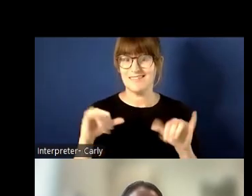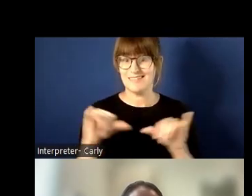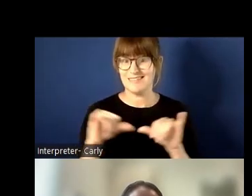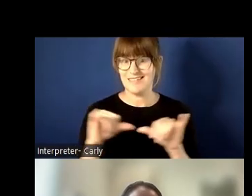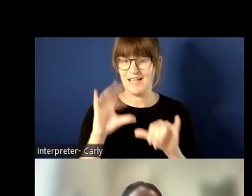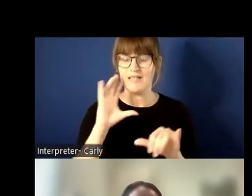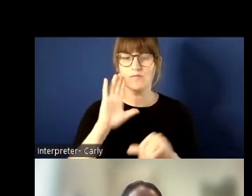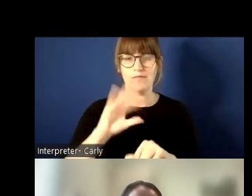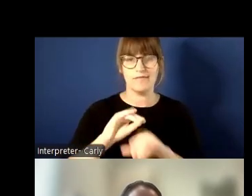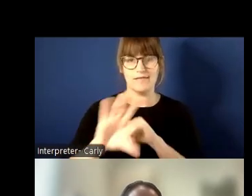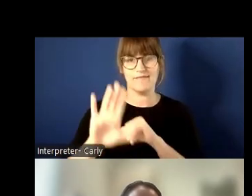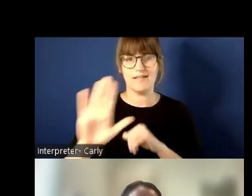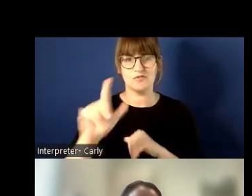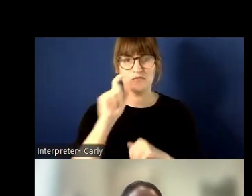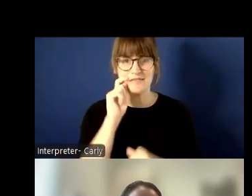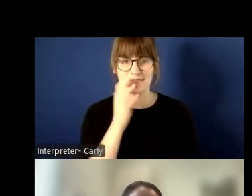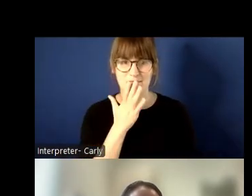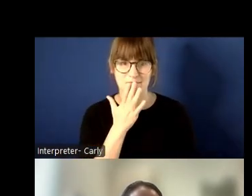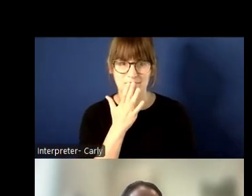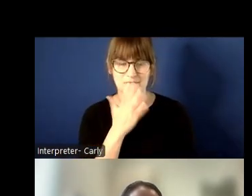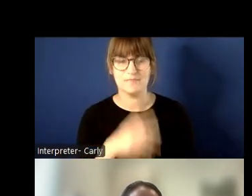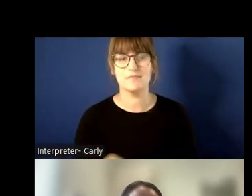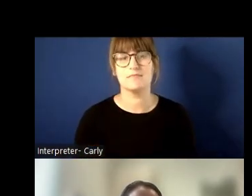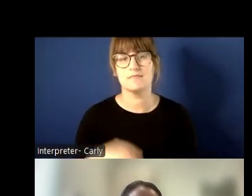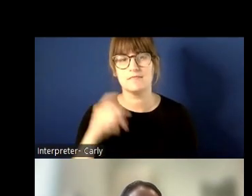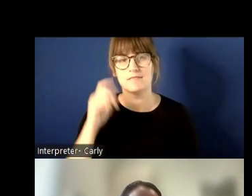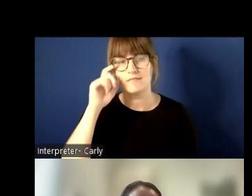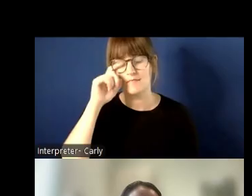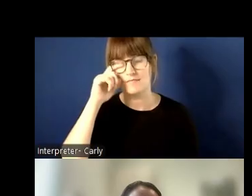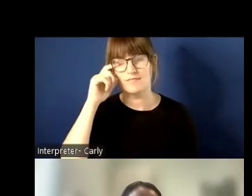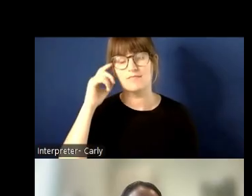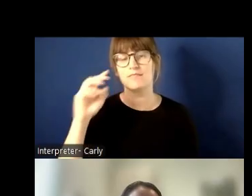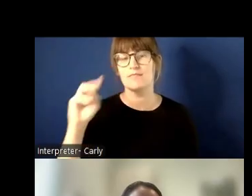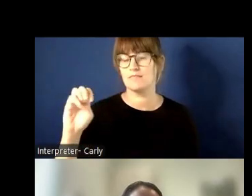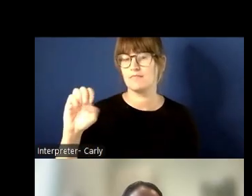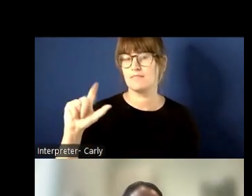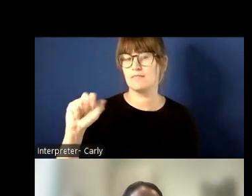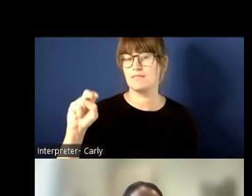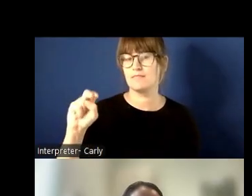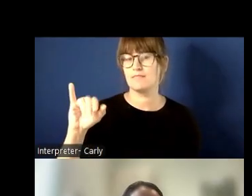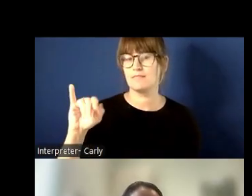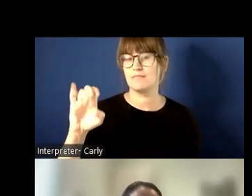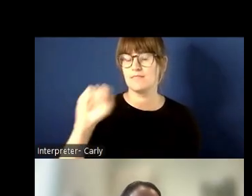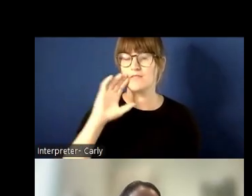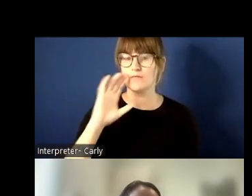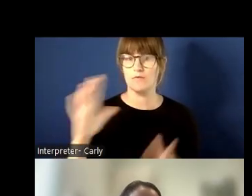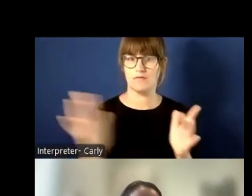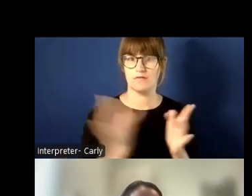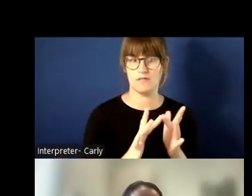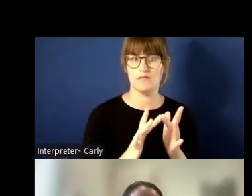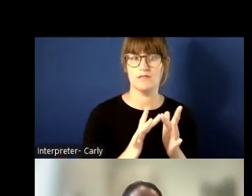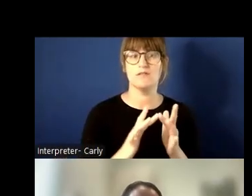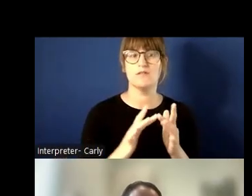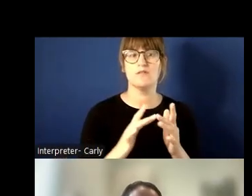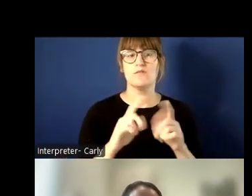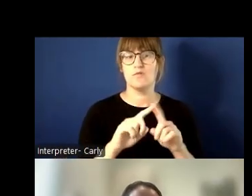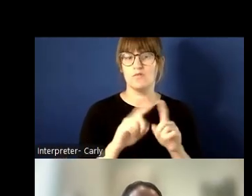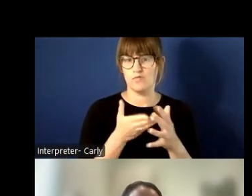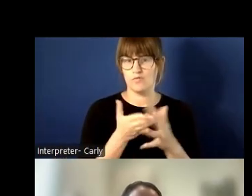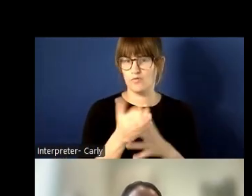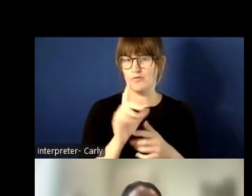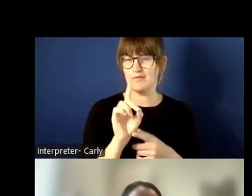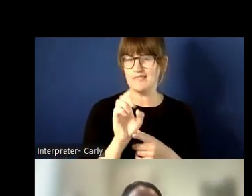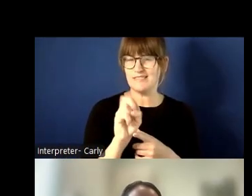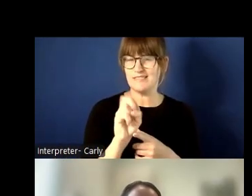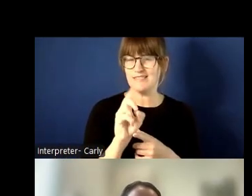color. With your melanocytes come into contact with the keratinocytes through dendritic processes. Each melanocyte